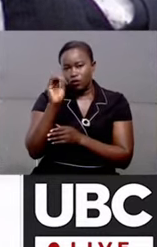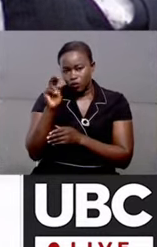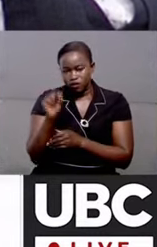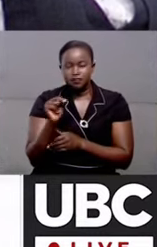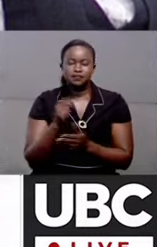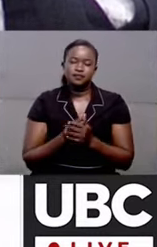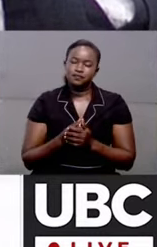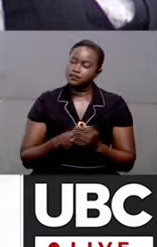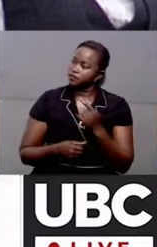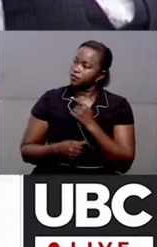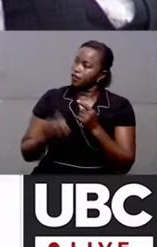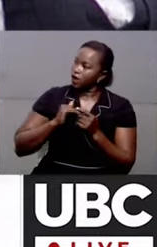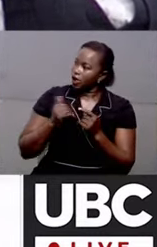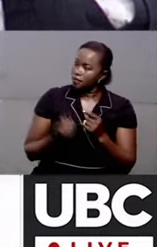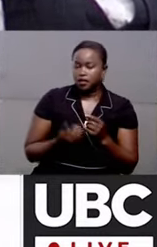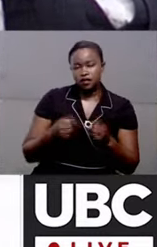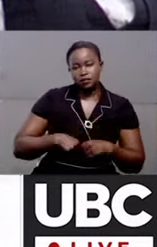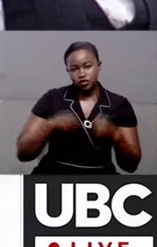Madam Chair.